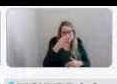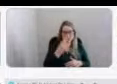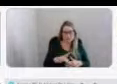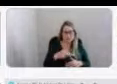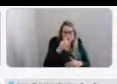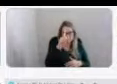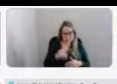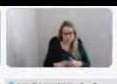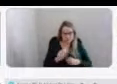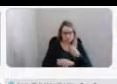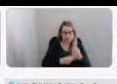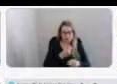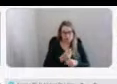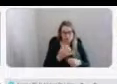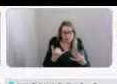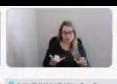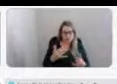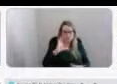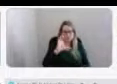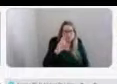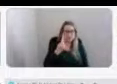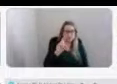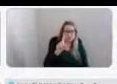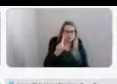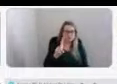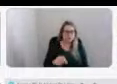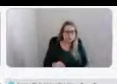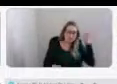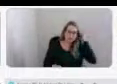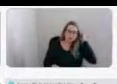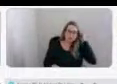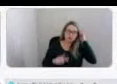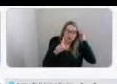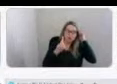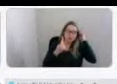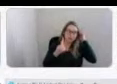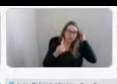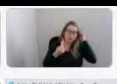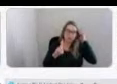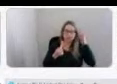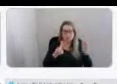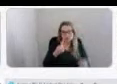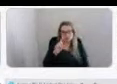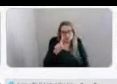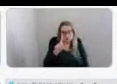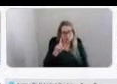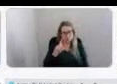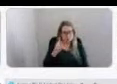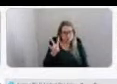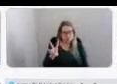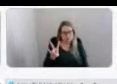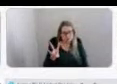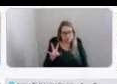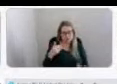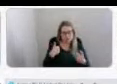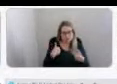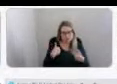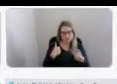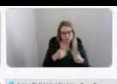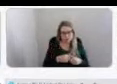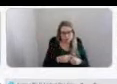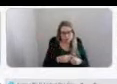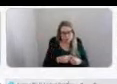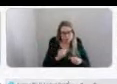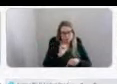i currently in cd1 and ld7 cd1 has been